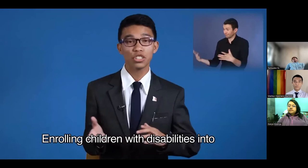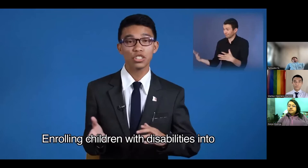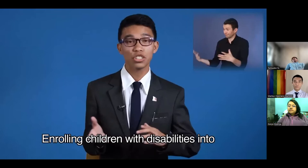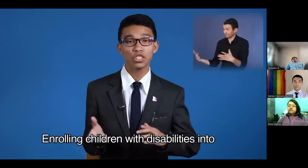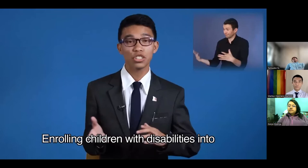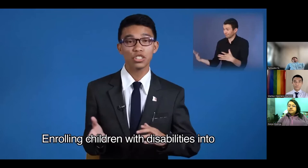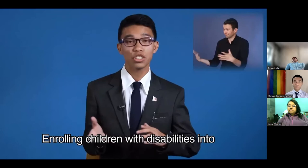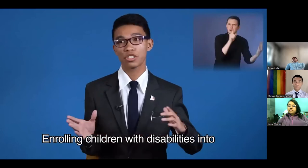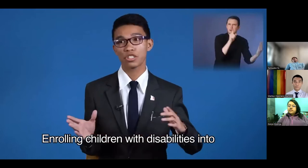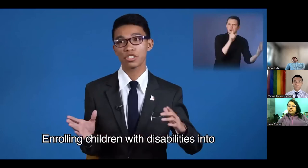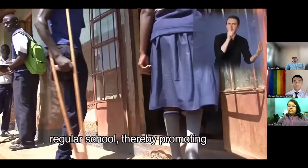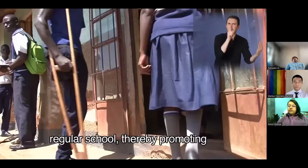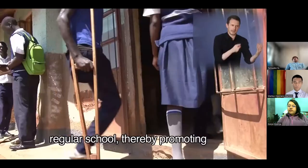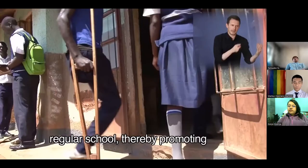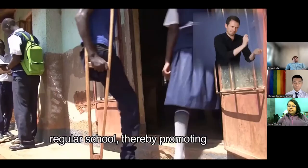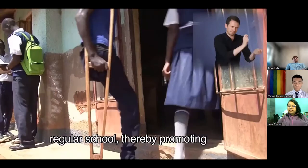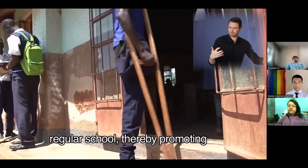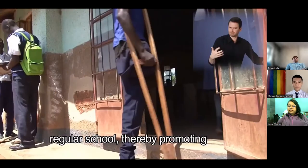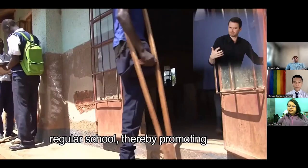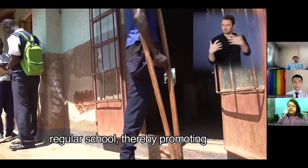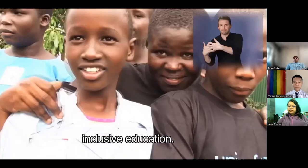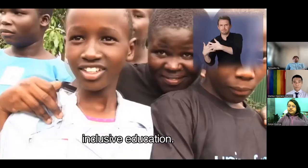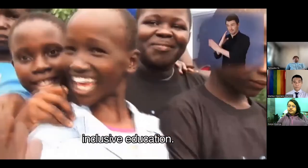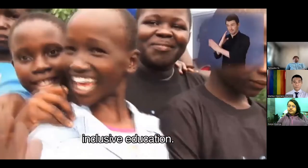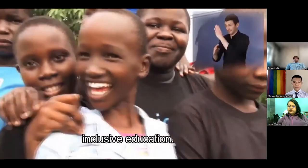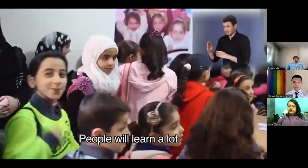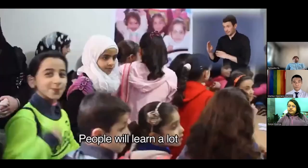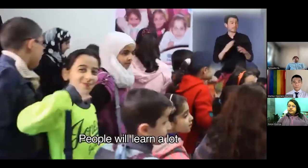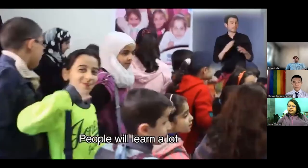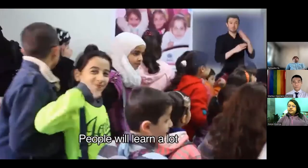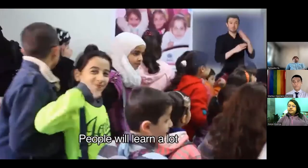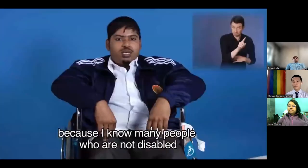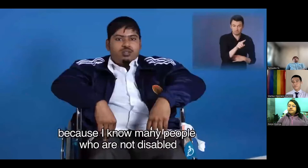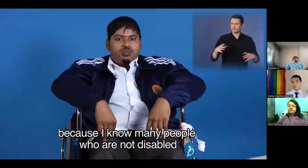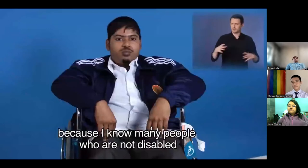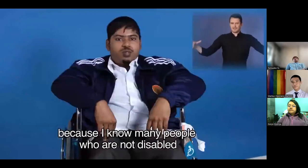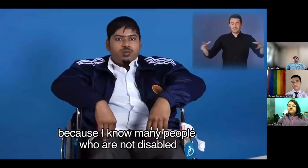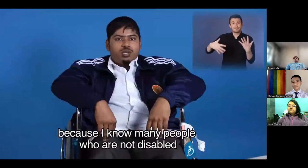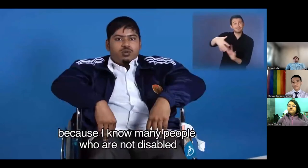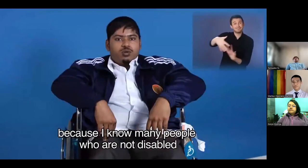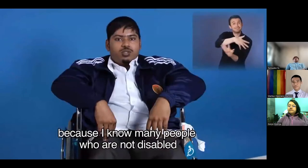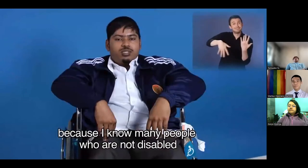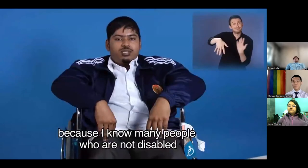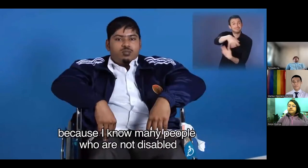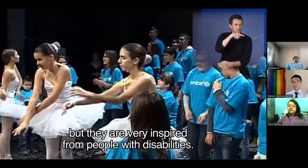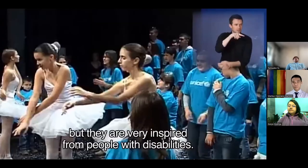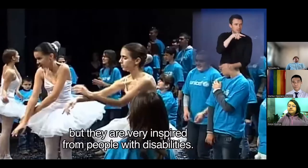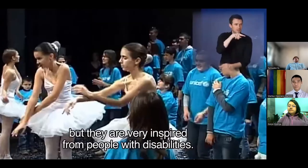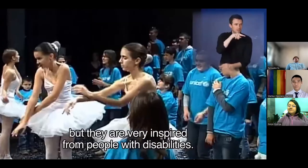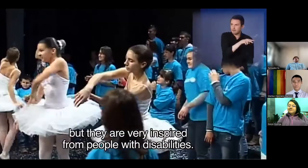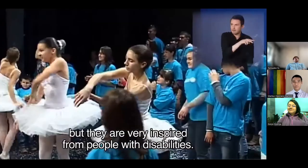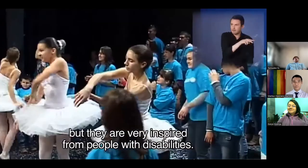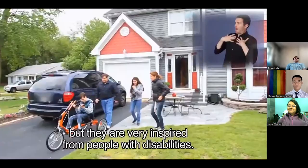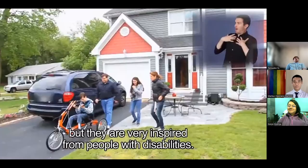thereby promoting inclusive education. People will learn a lot because I know many people who are not disabled, but they are very inspired from people